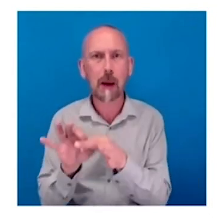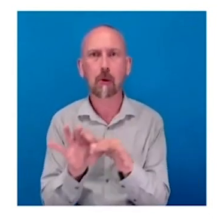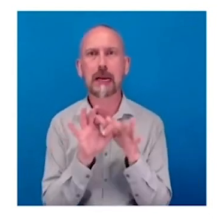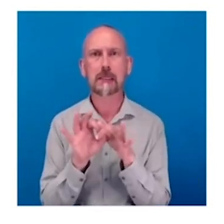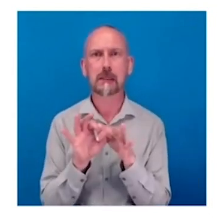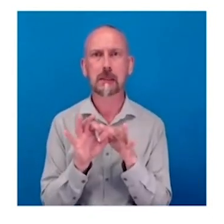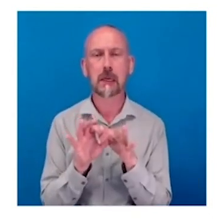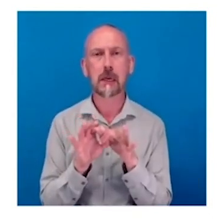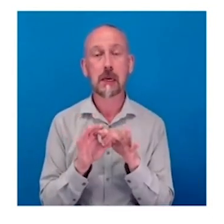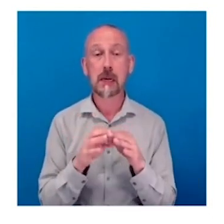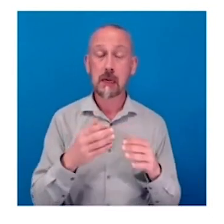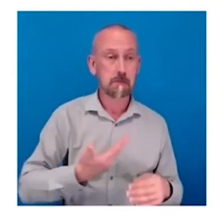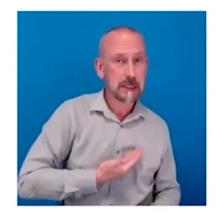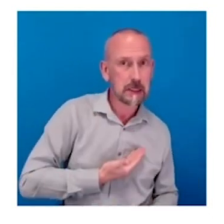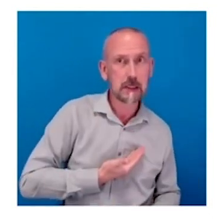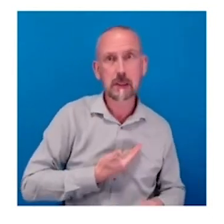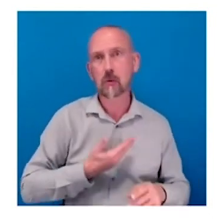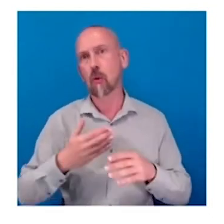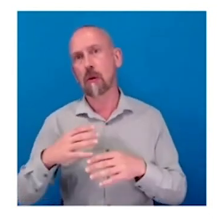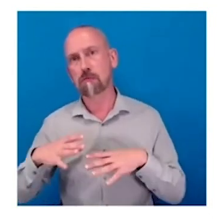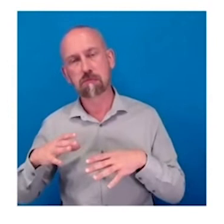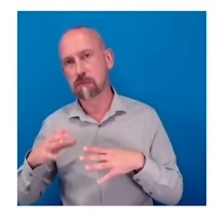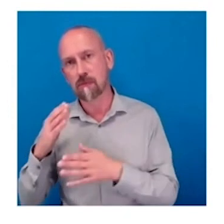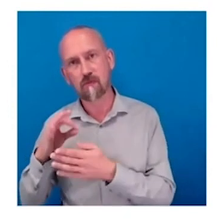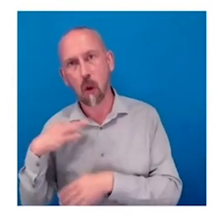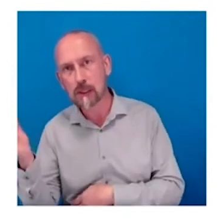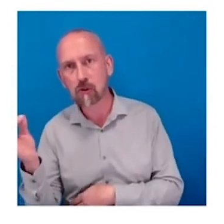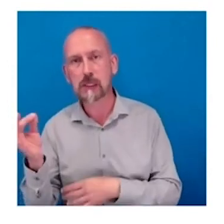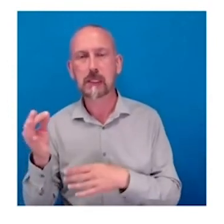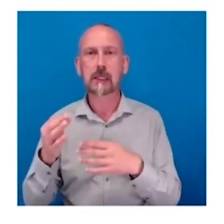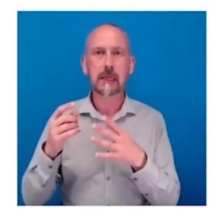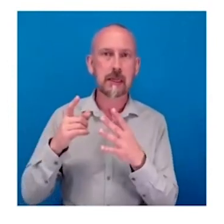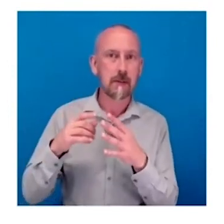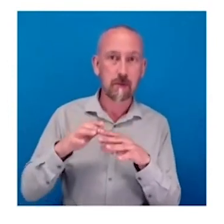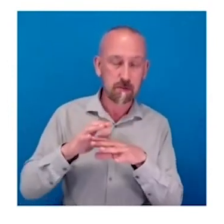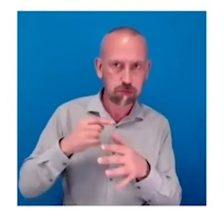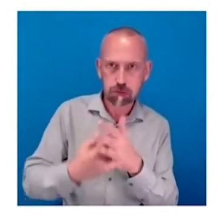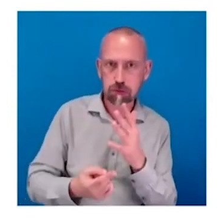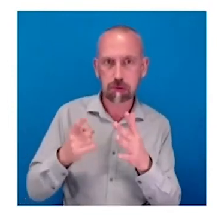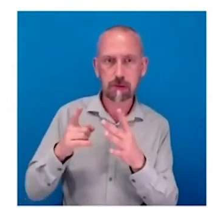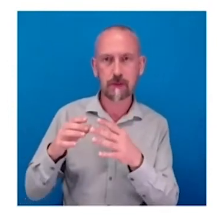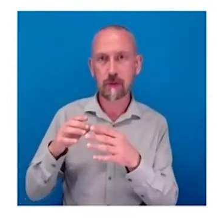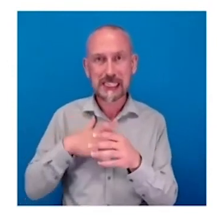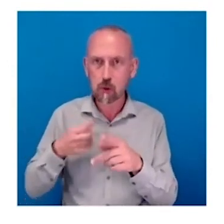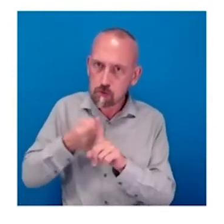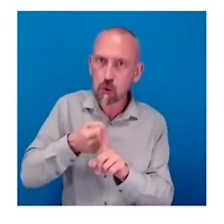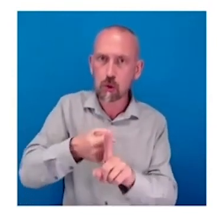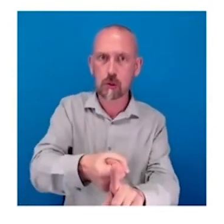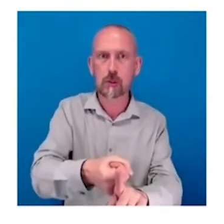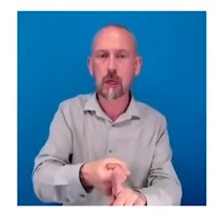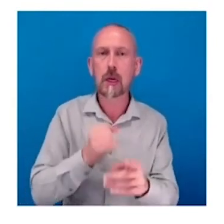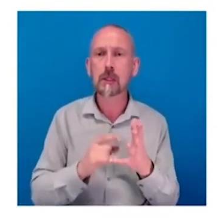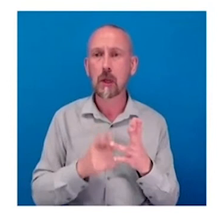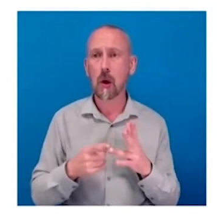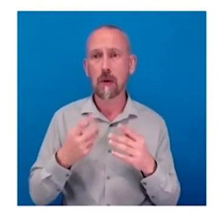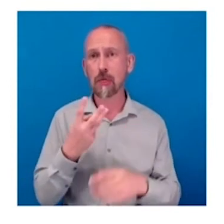nonprofits, for-profits, each other, build off ideas, and then really push hard. We have 30 years of the Americans